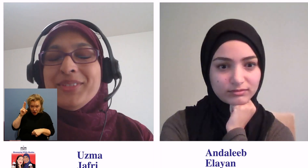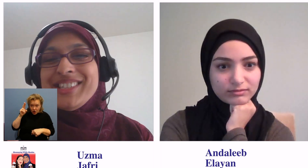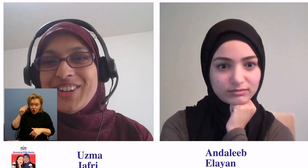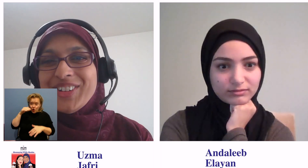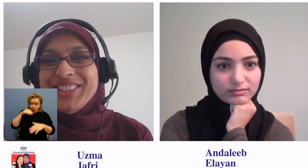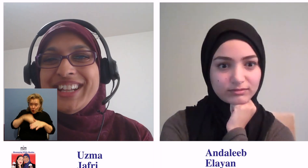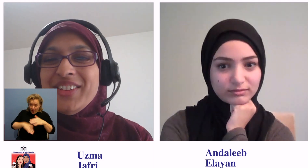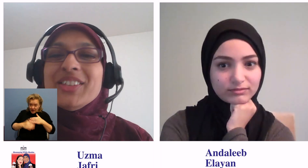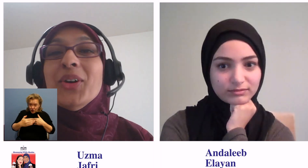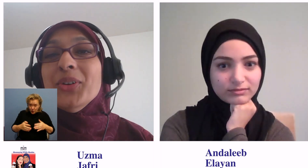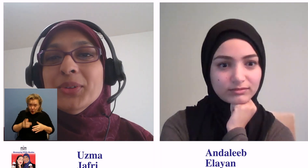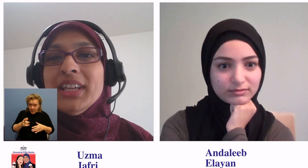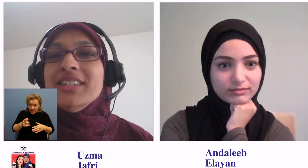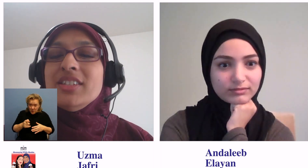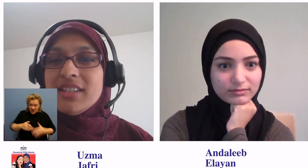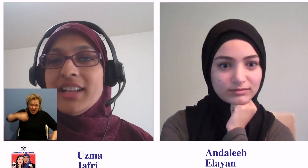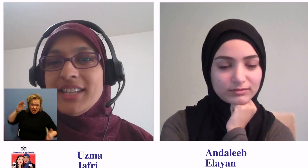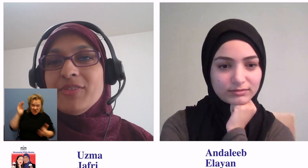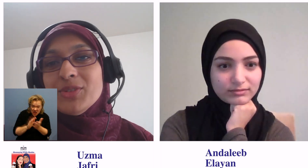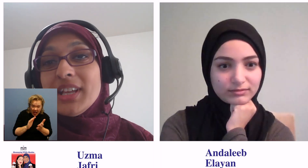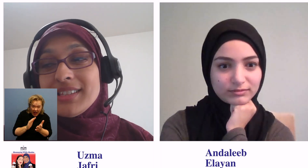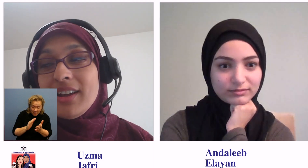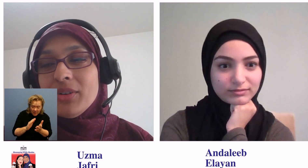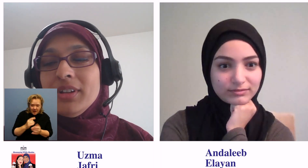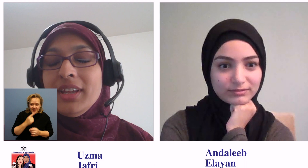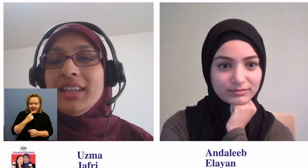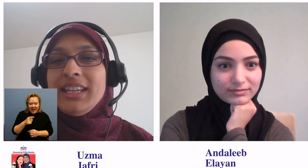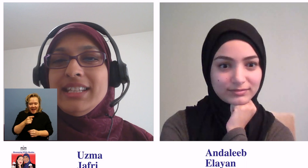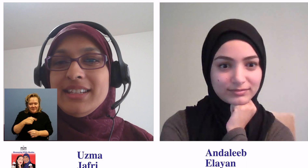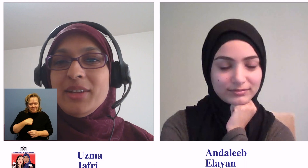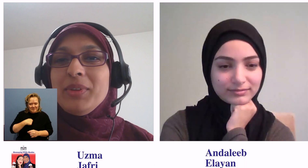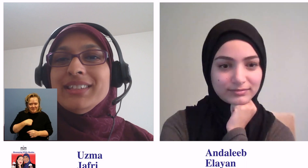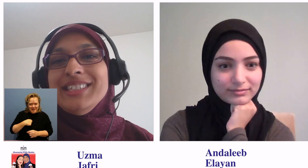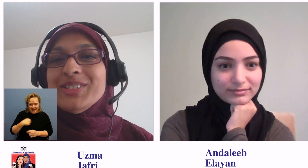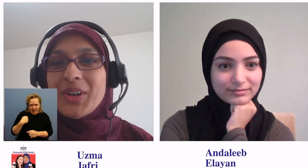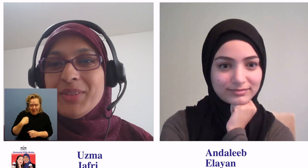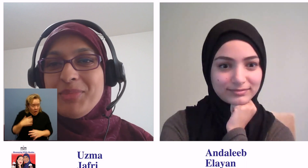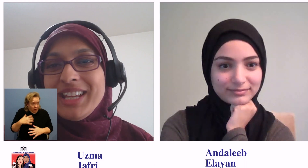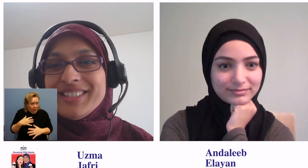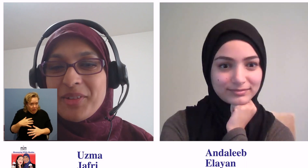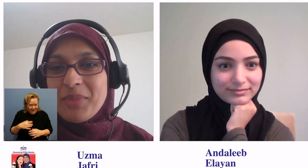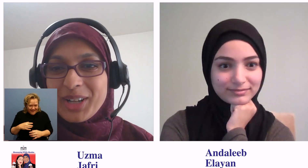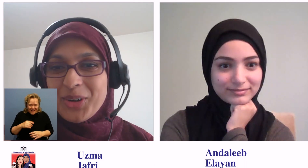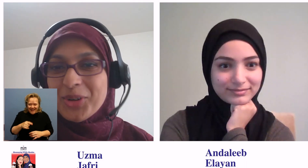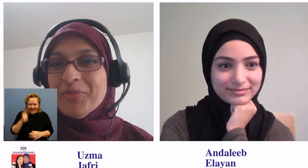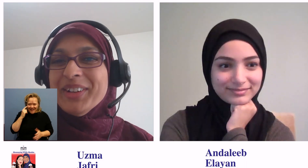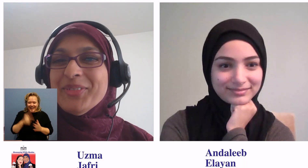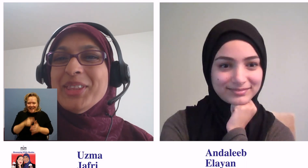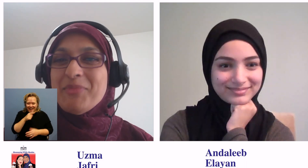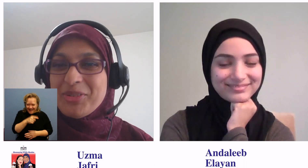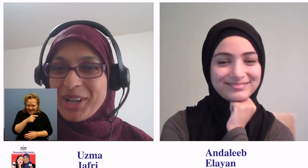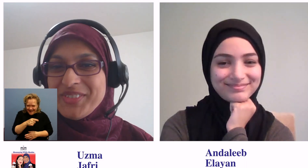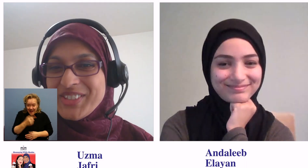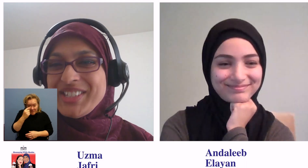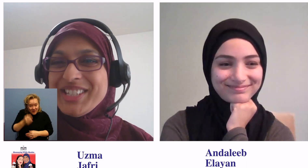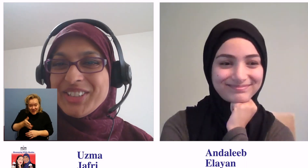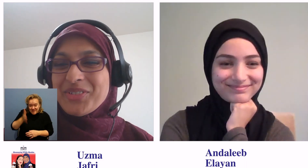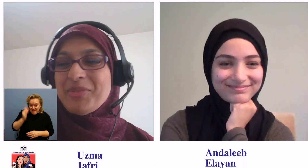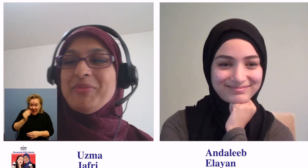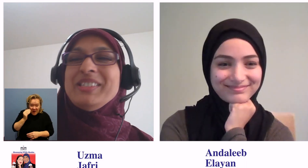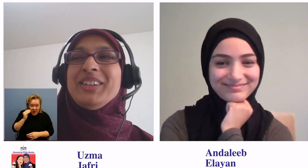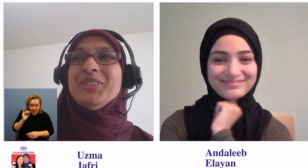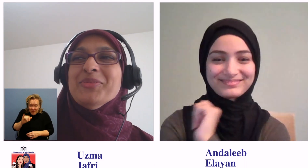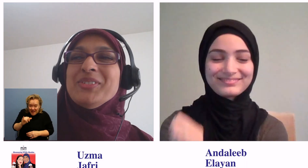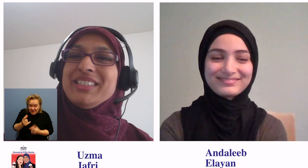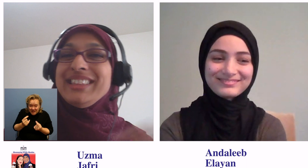hard and I would startle and he was like, oh, she's not deaf. So that's how he did it because he saw it being done back home when the midwives used to